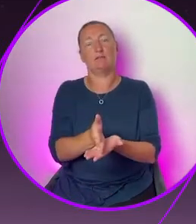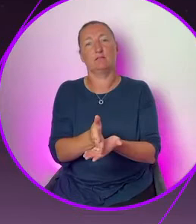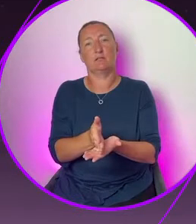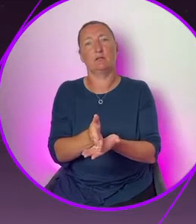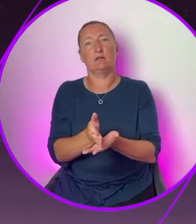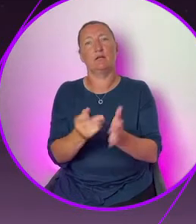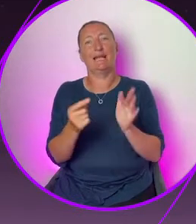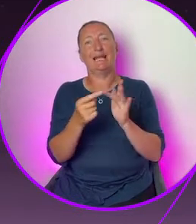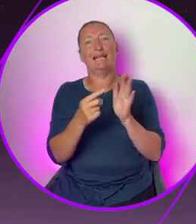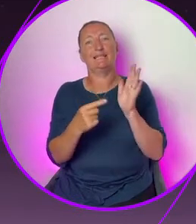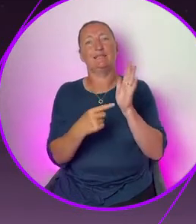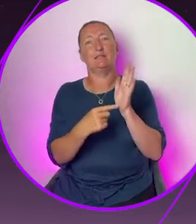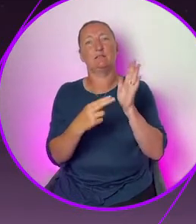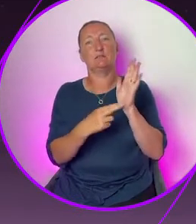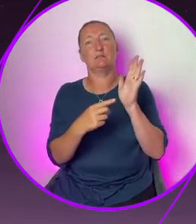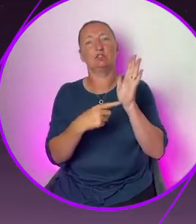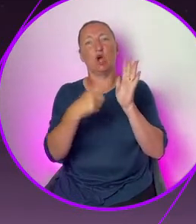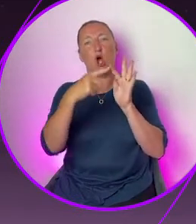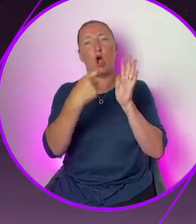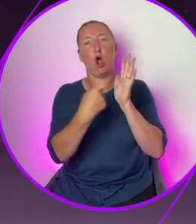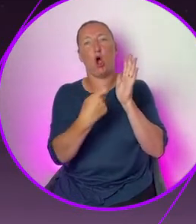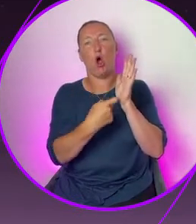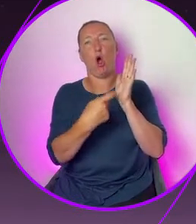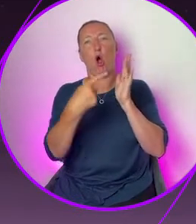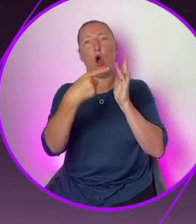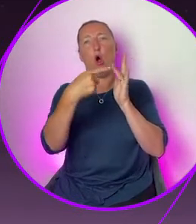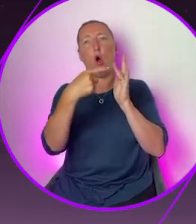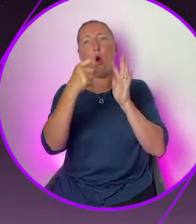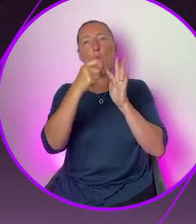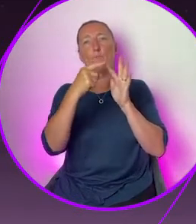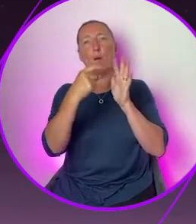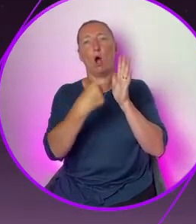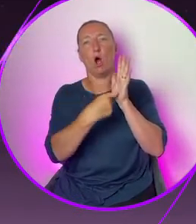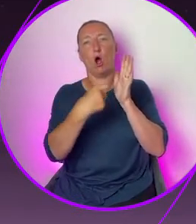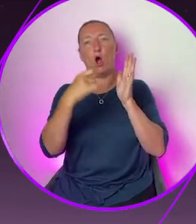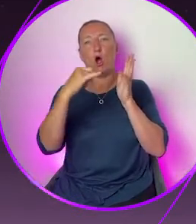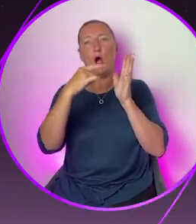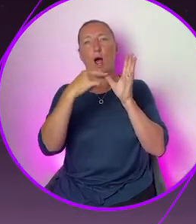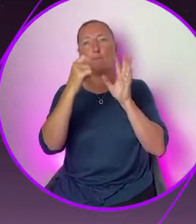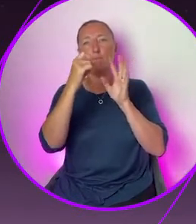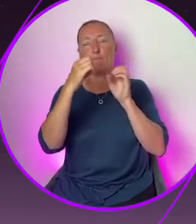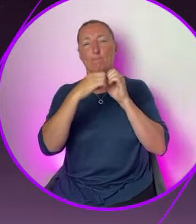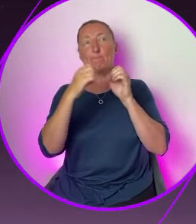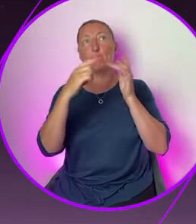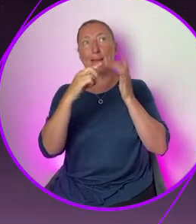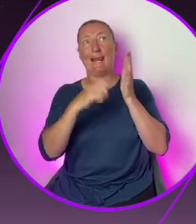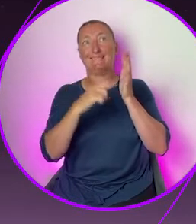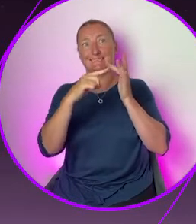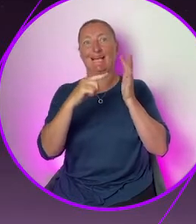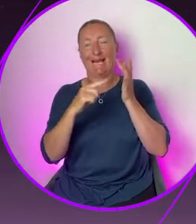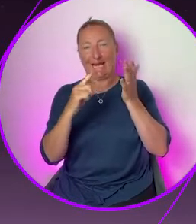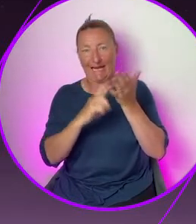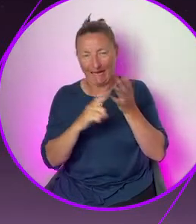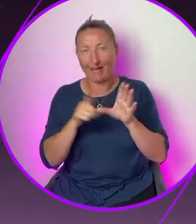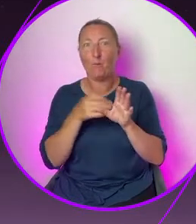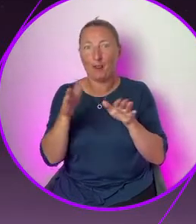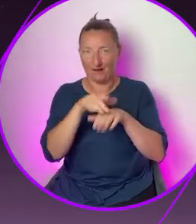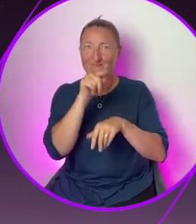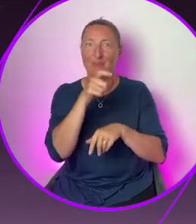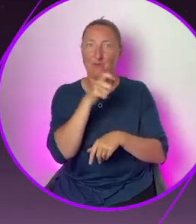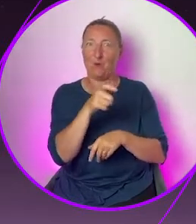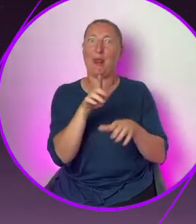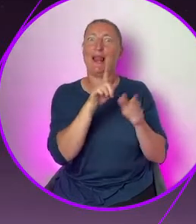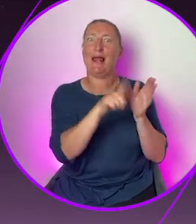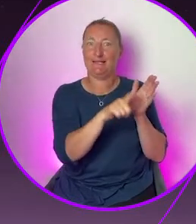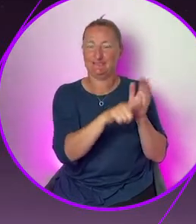which we will return a number of times, it is really at the heart of this huge infrastructural project.